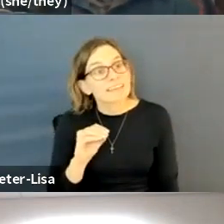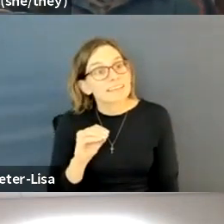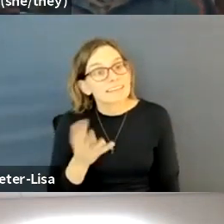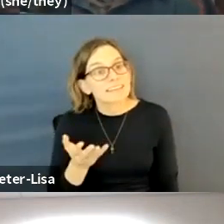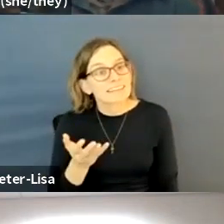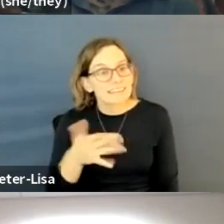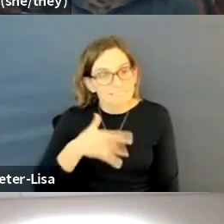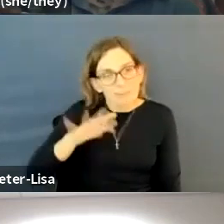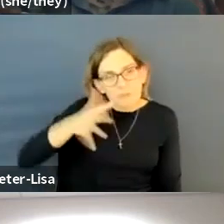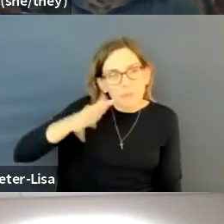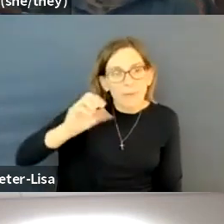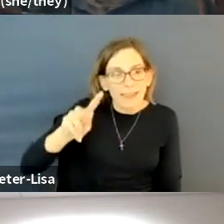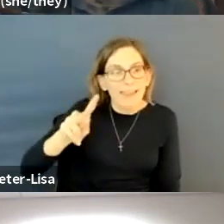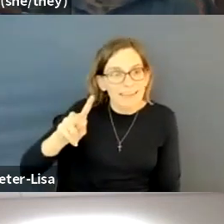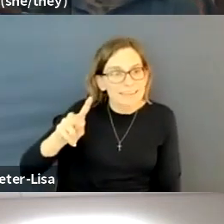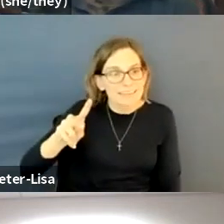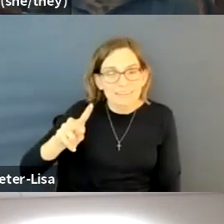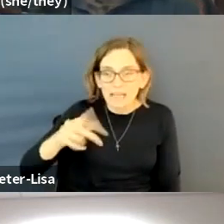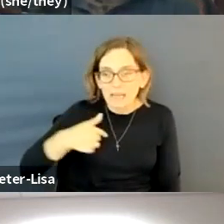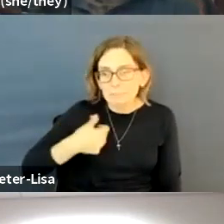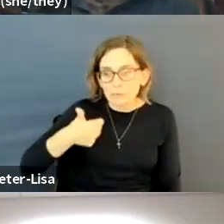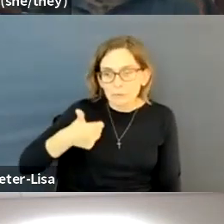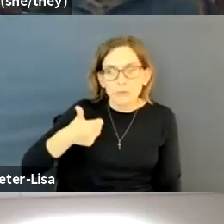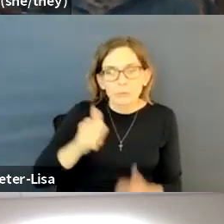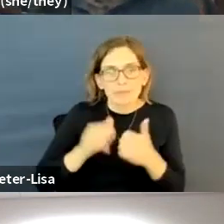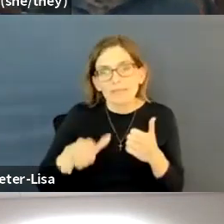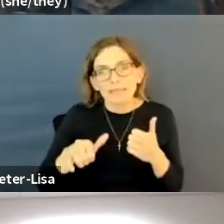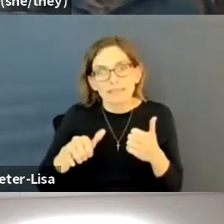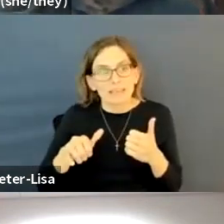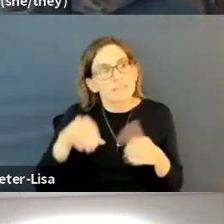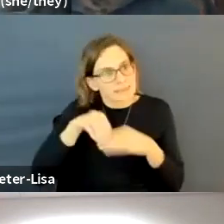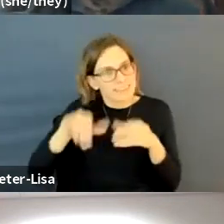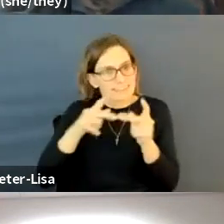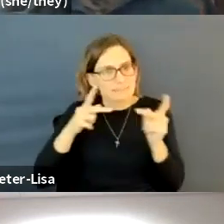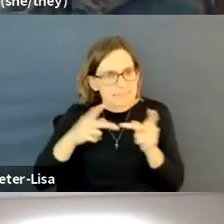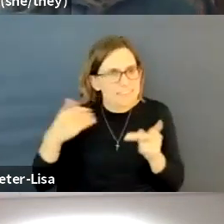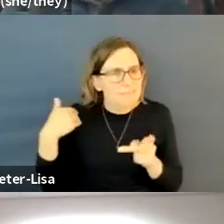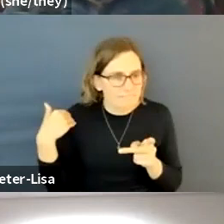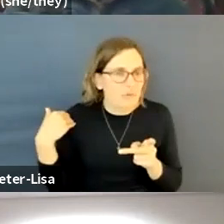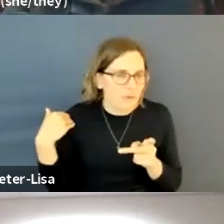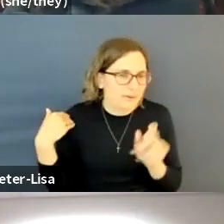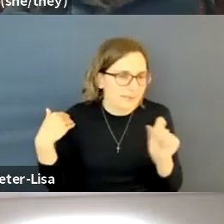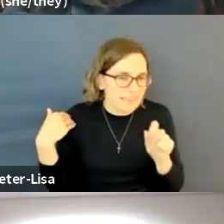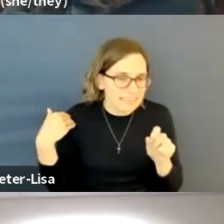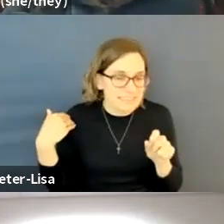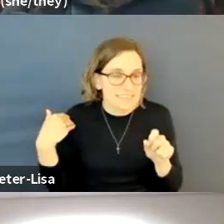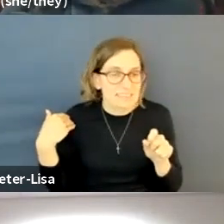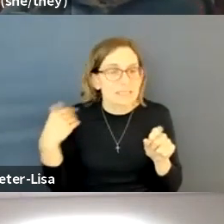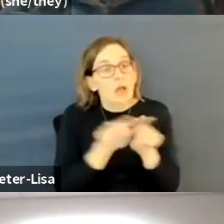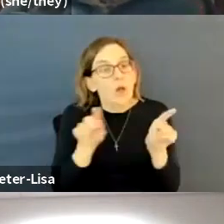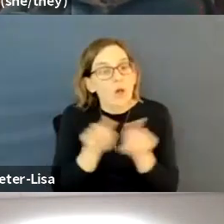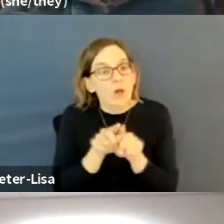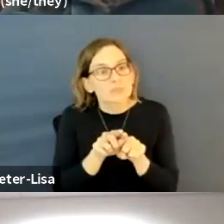It felt okay. I'm good with it. I have been in this position before. I also really